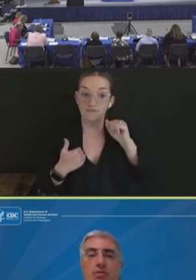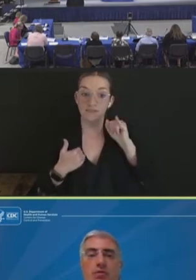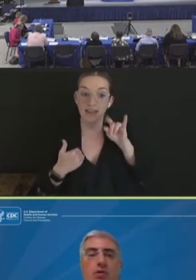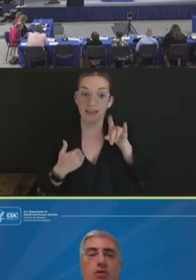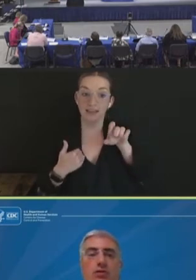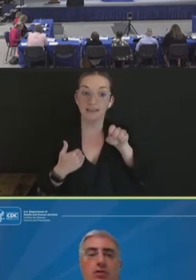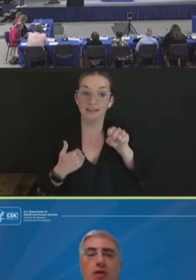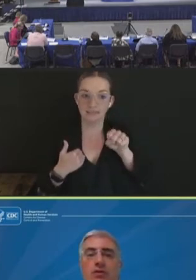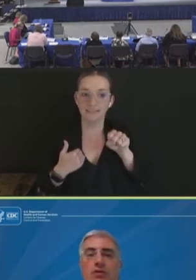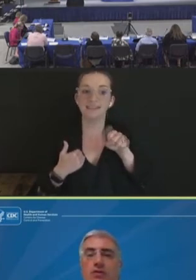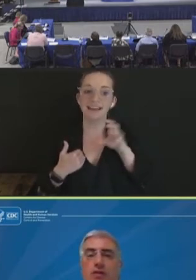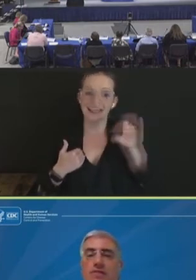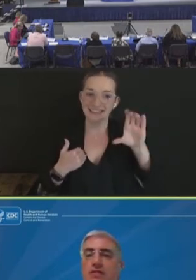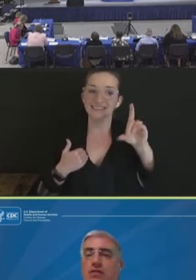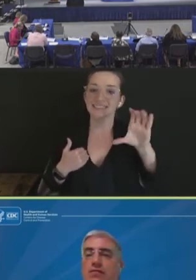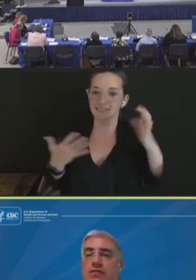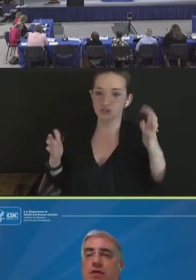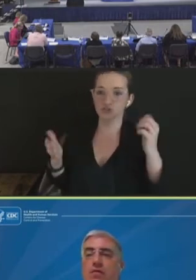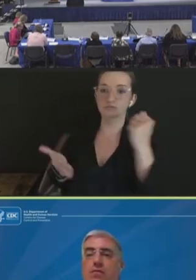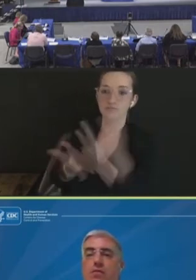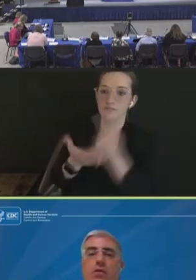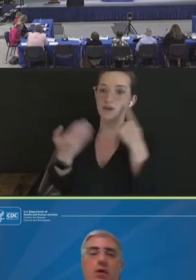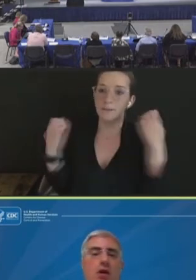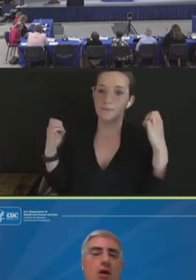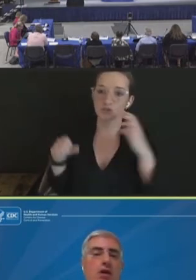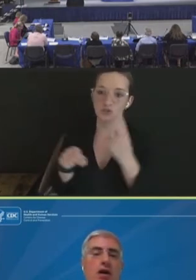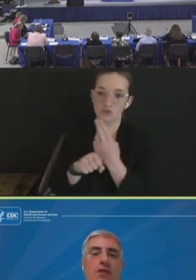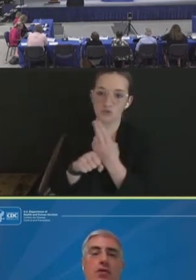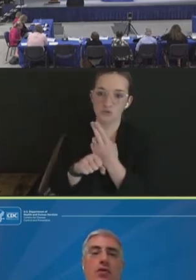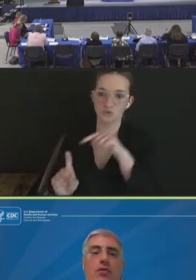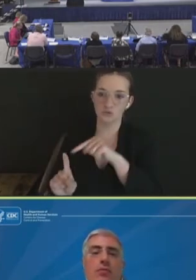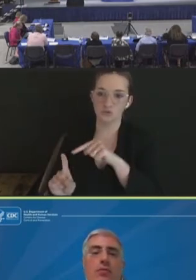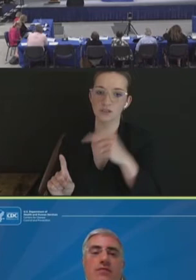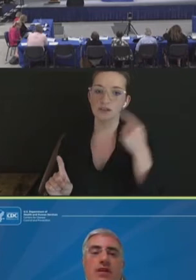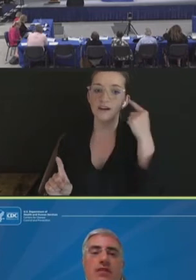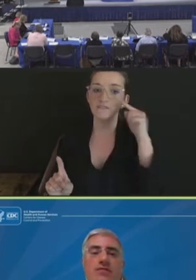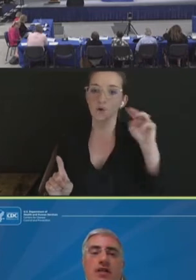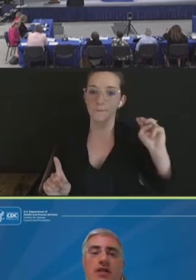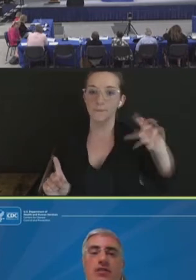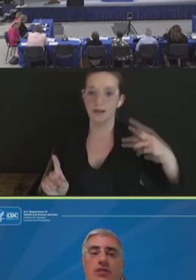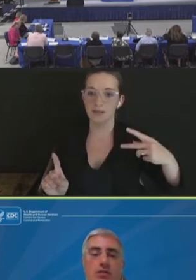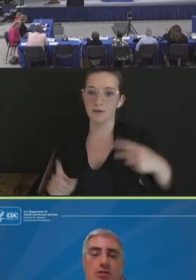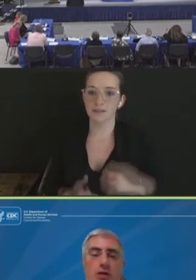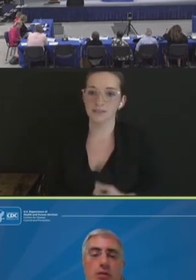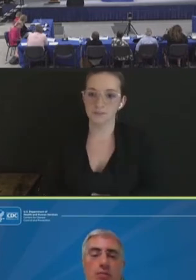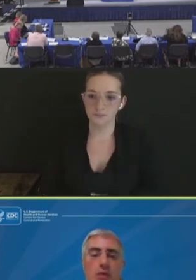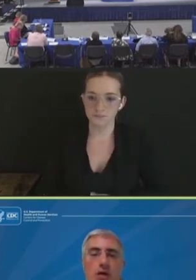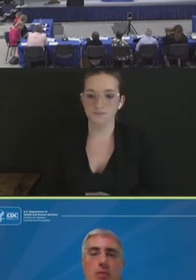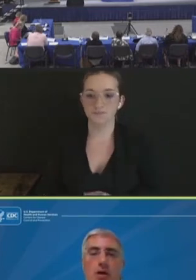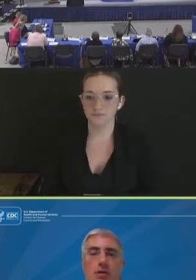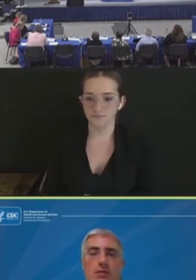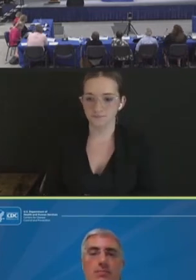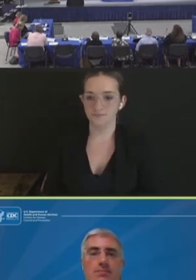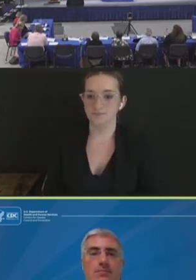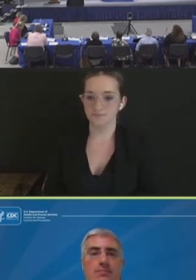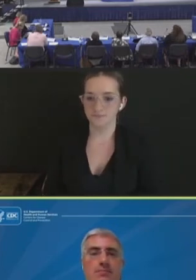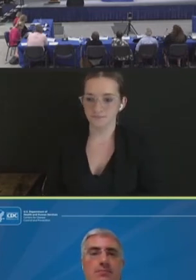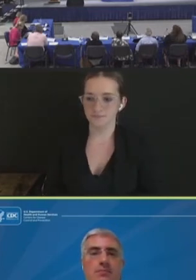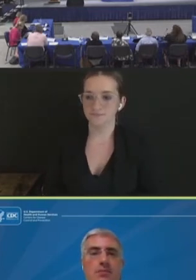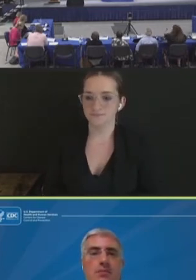IND protocol to allow the use of cidofovir for non-variant orthopox virus infections, including monkeypox.